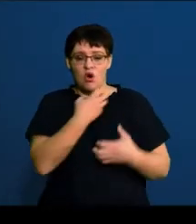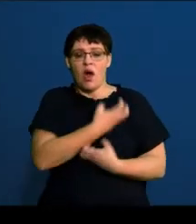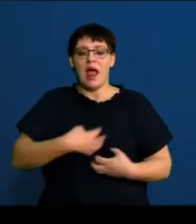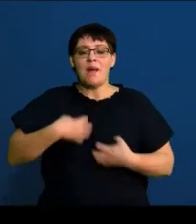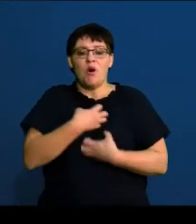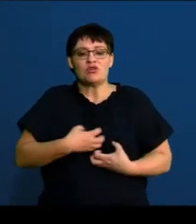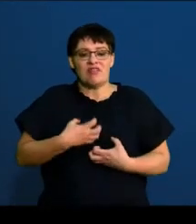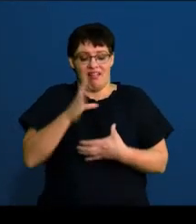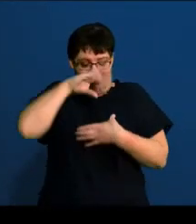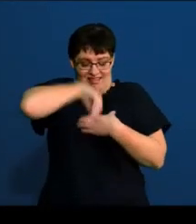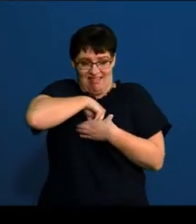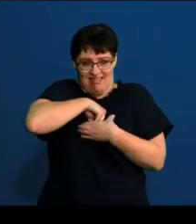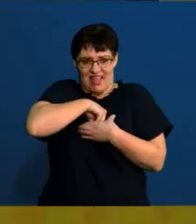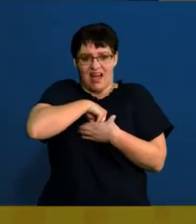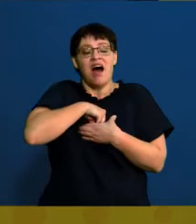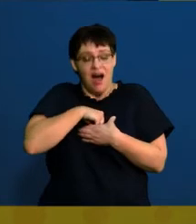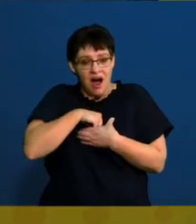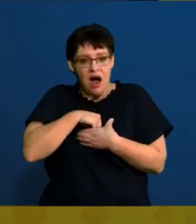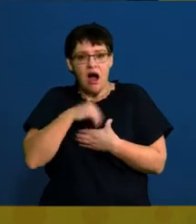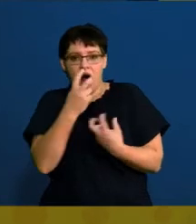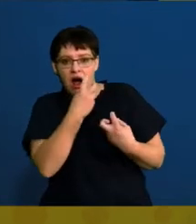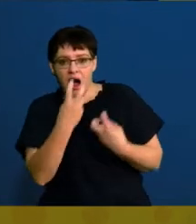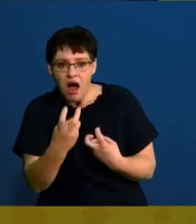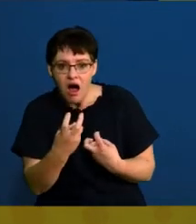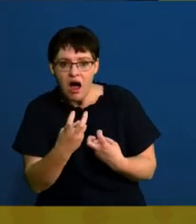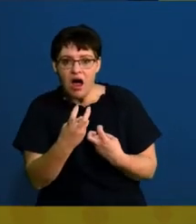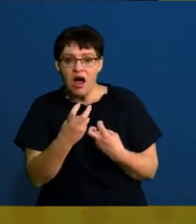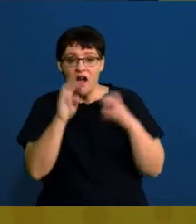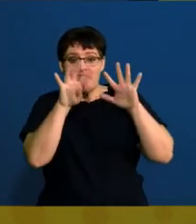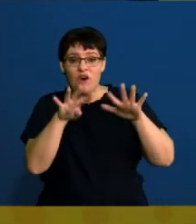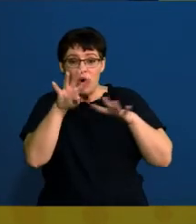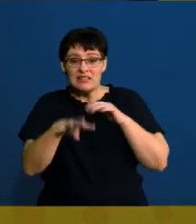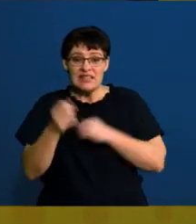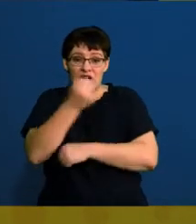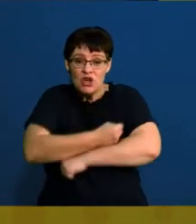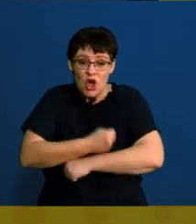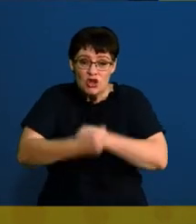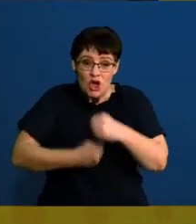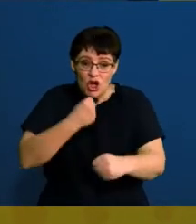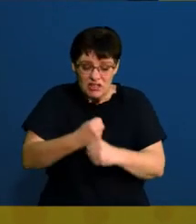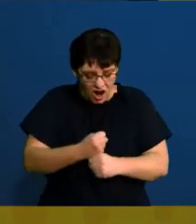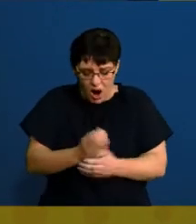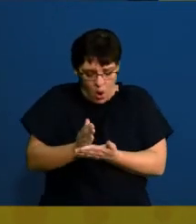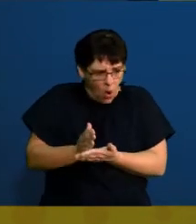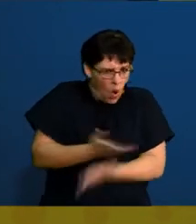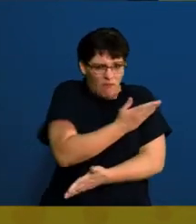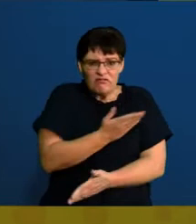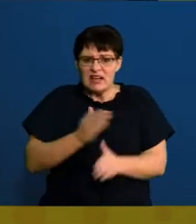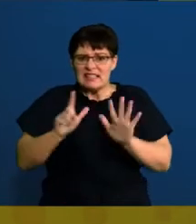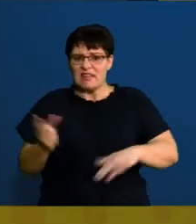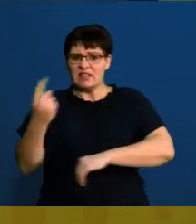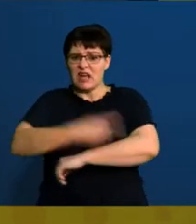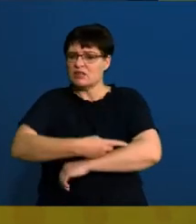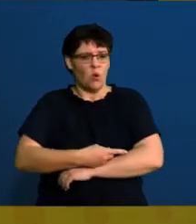appeal here is that it takes off 14 years in 7 days. That time frame is a very, very short time